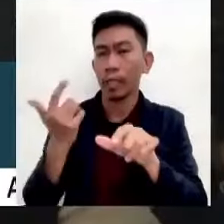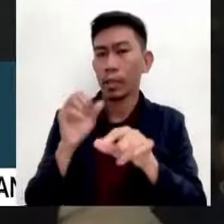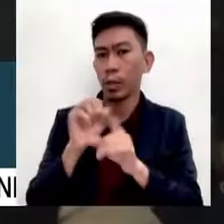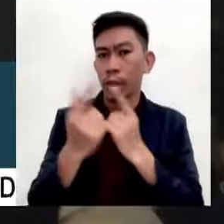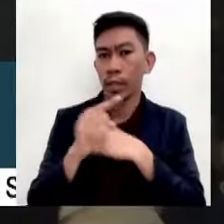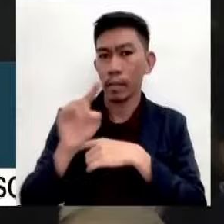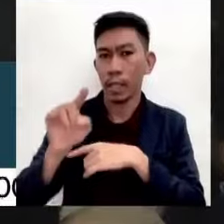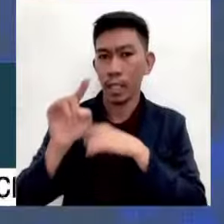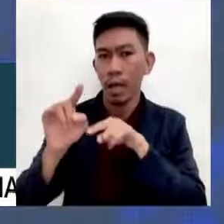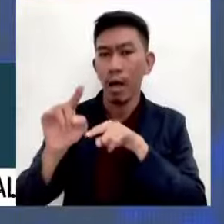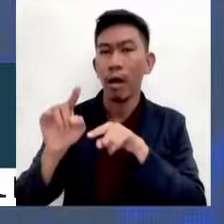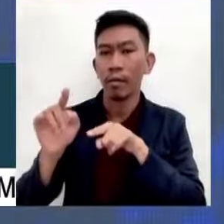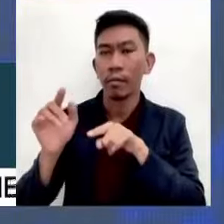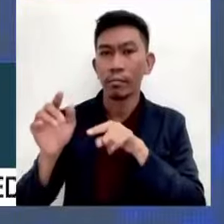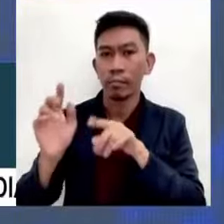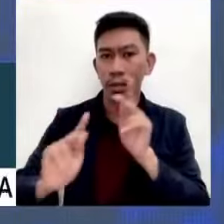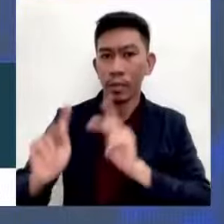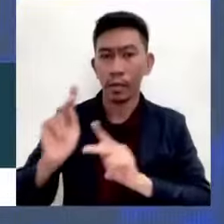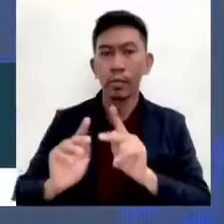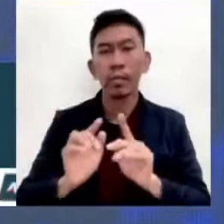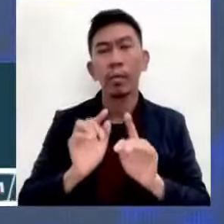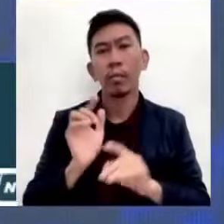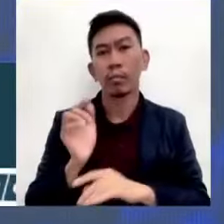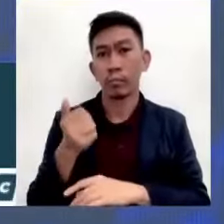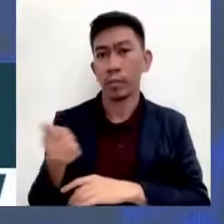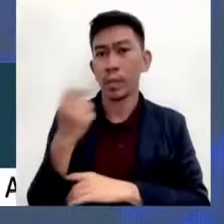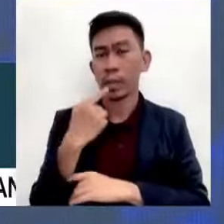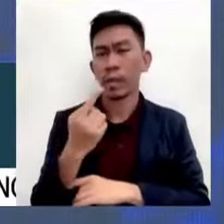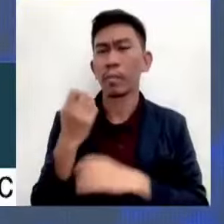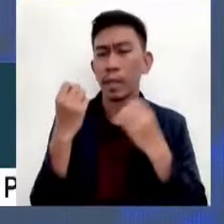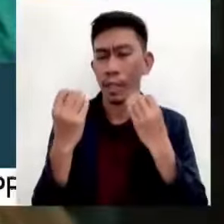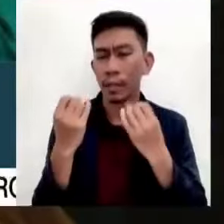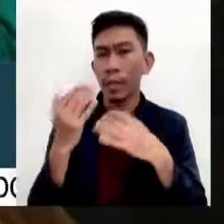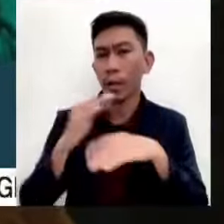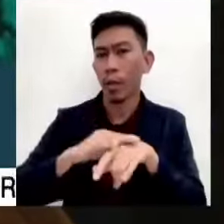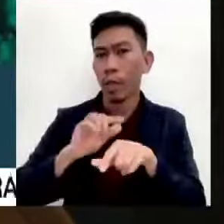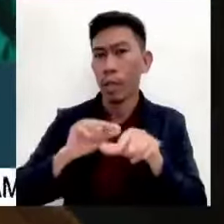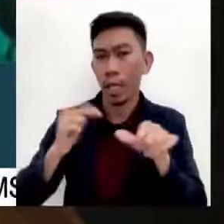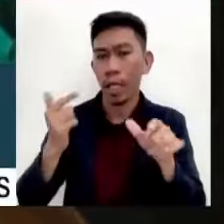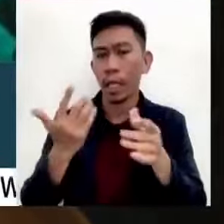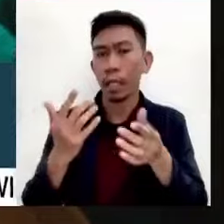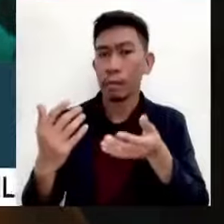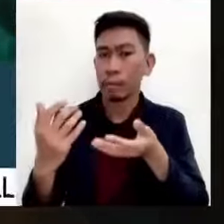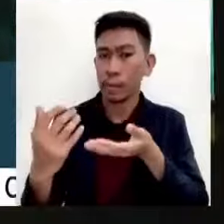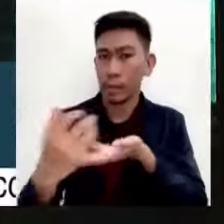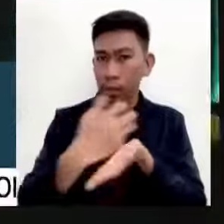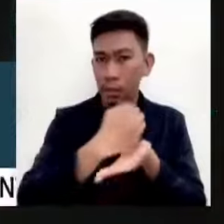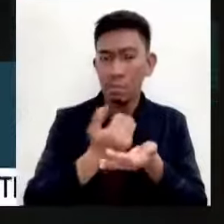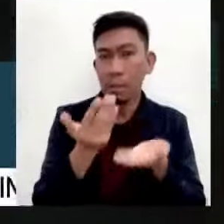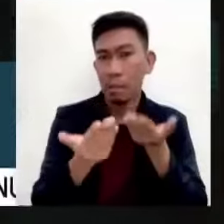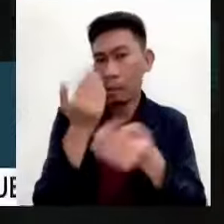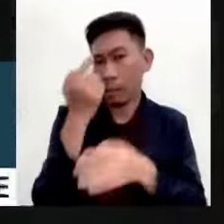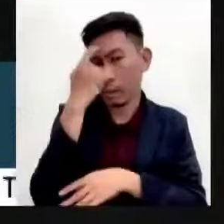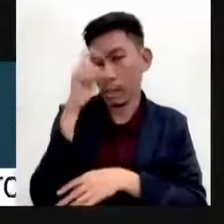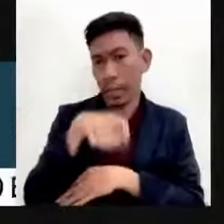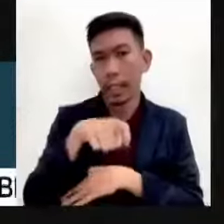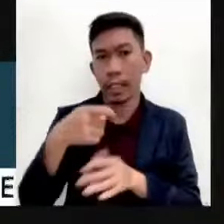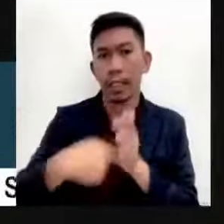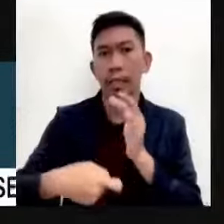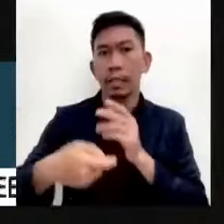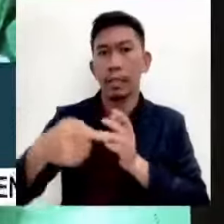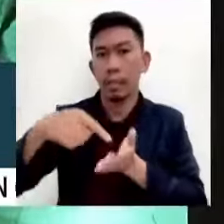says he understands that many of those earning online may not fully understand the tax payment process, which is why